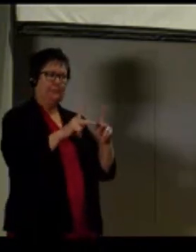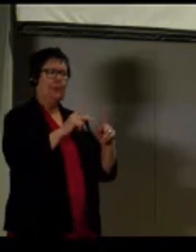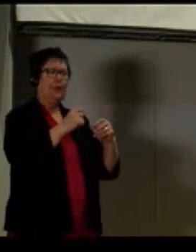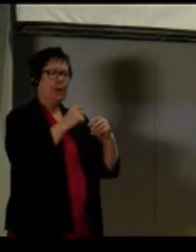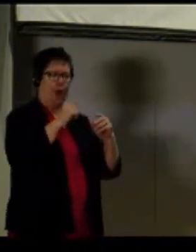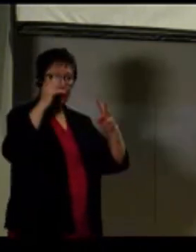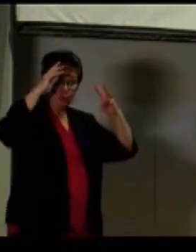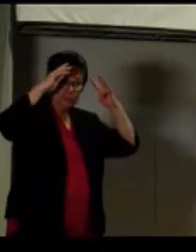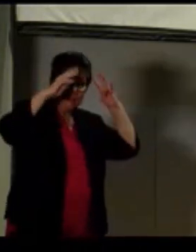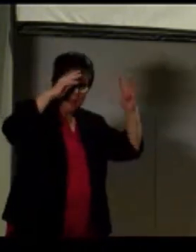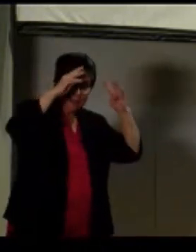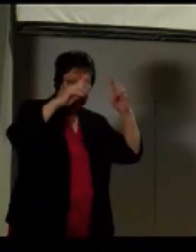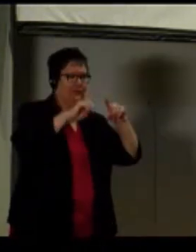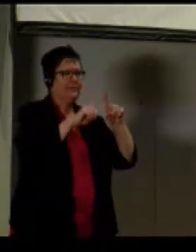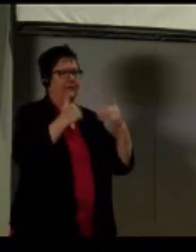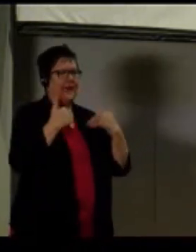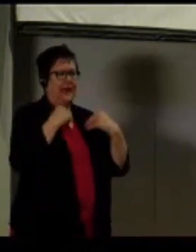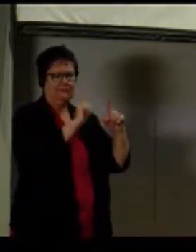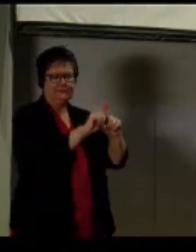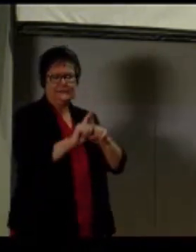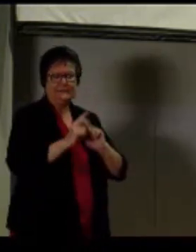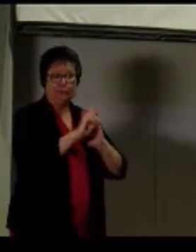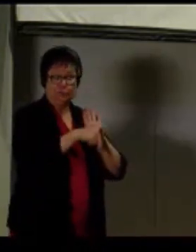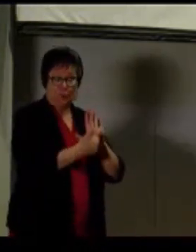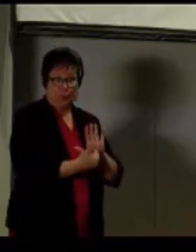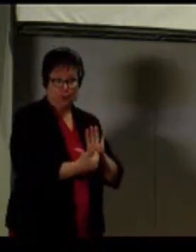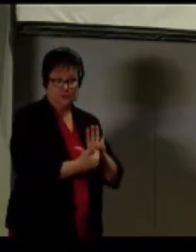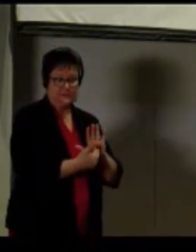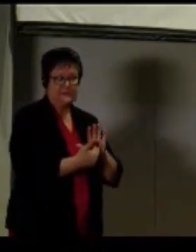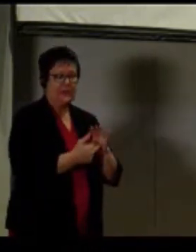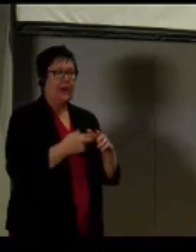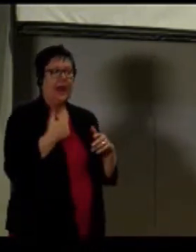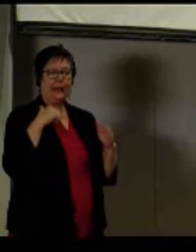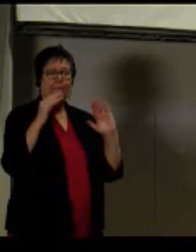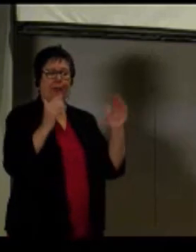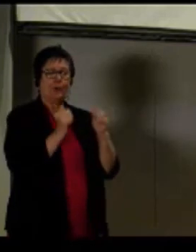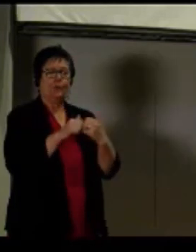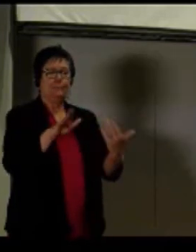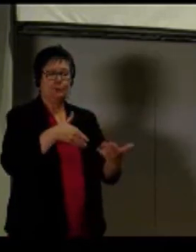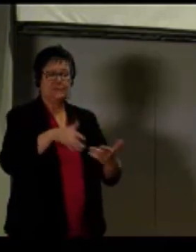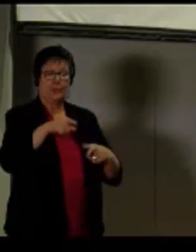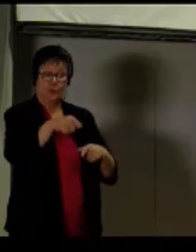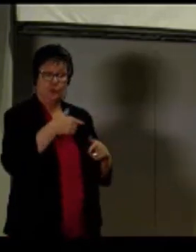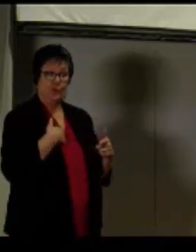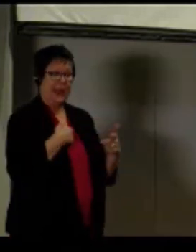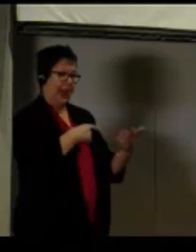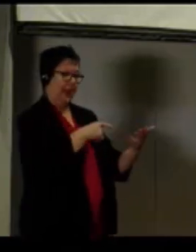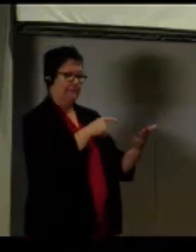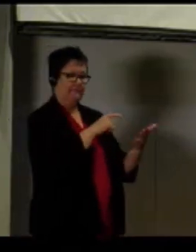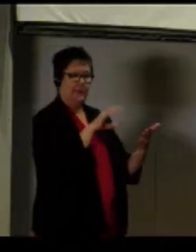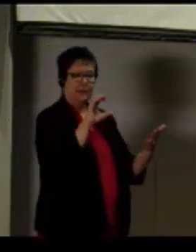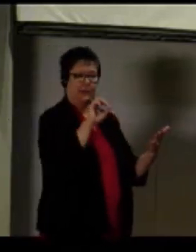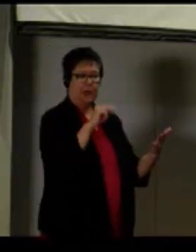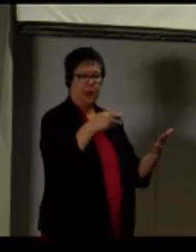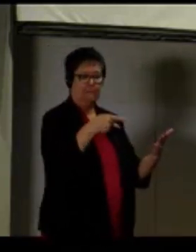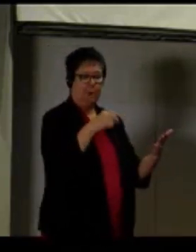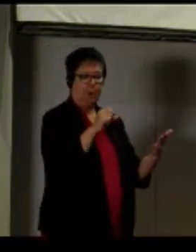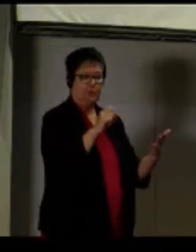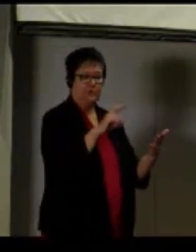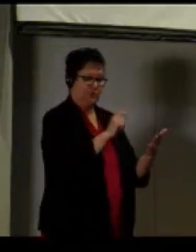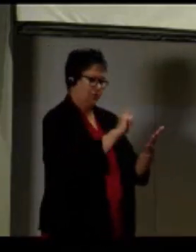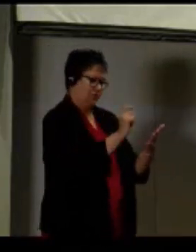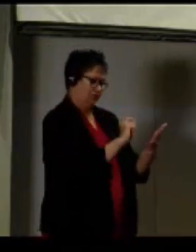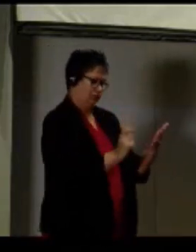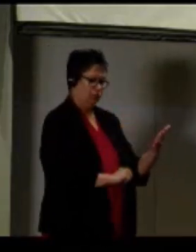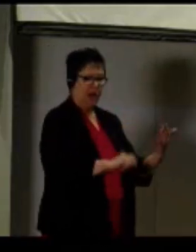play different roles. And I compare it to, you have composers that may compose a symphony, and that's a special set